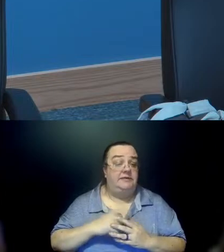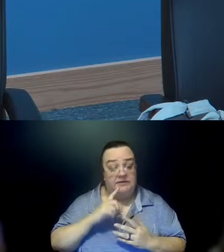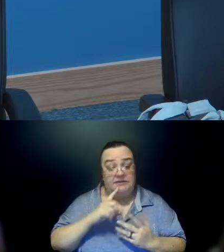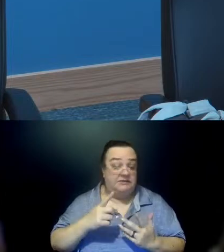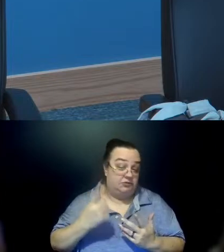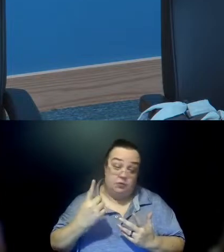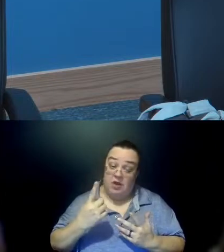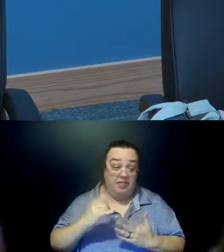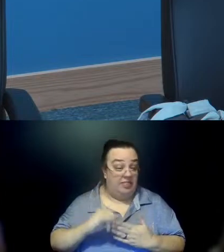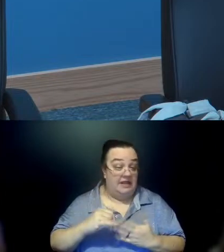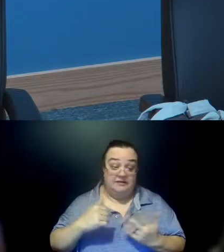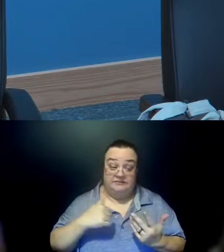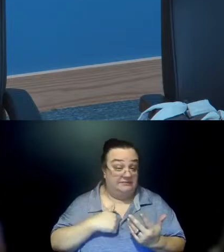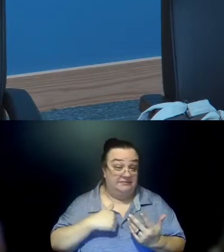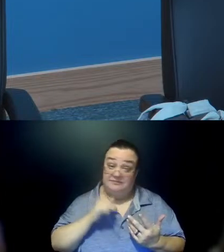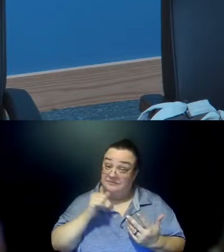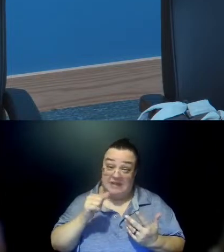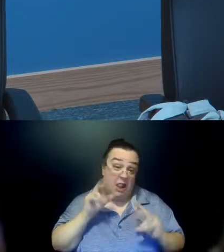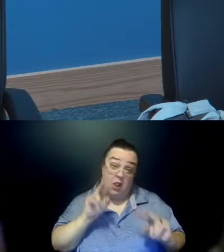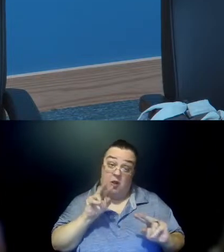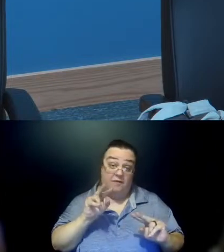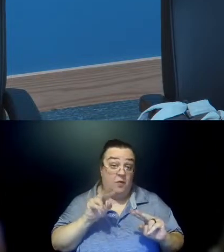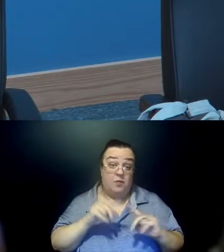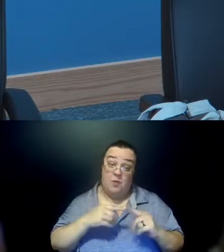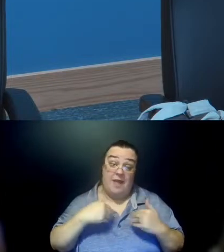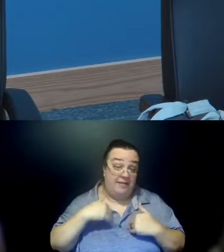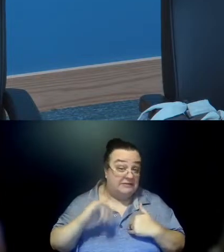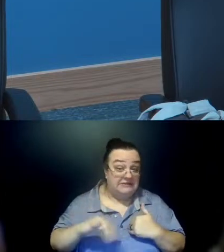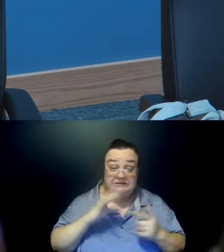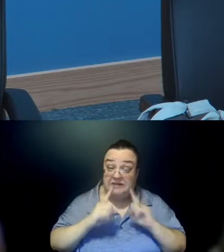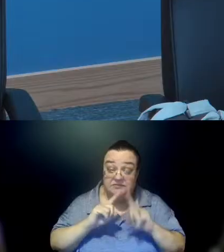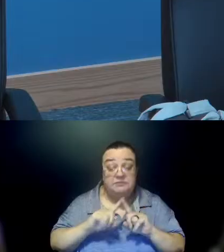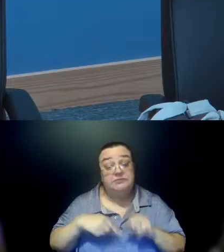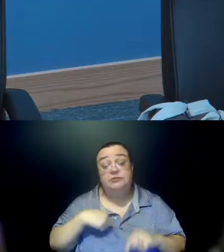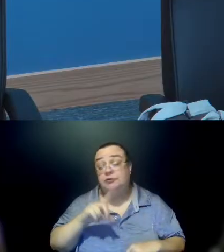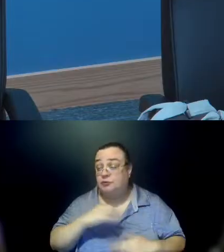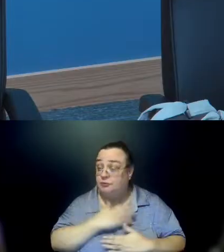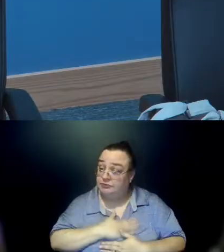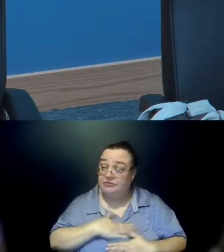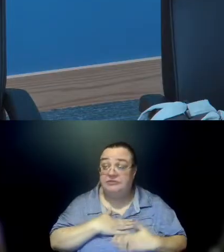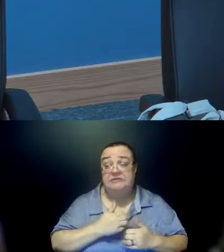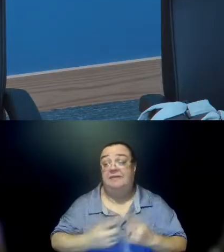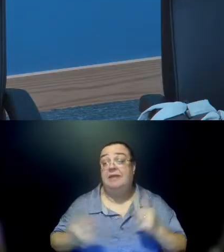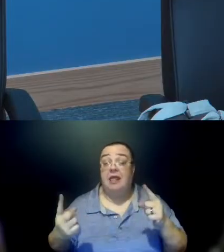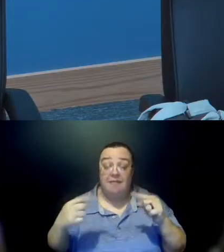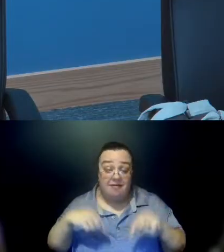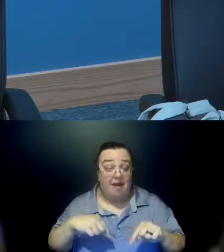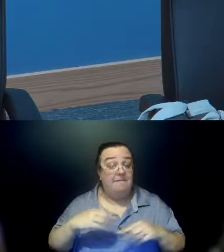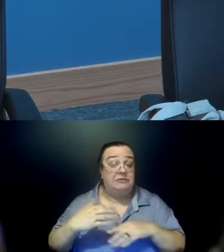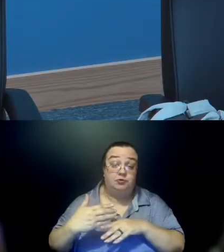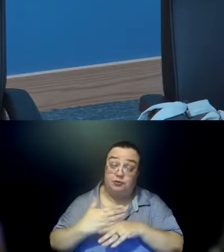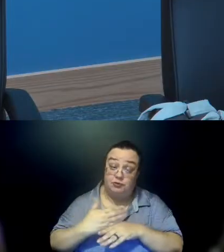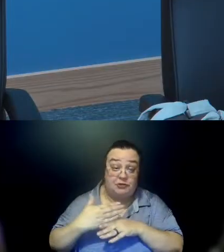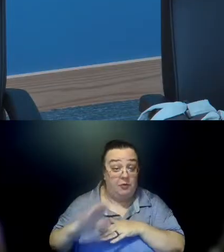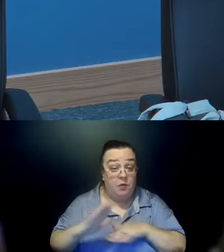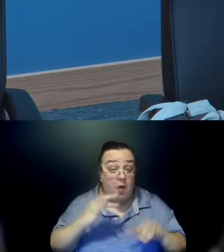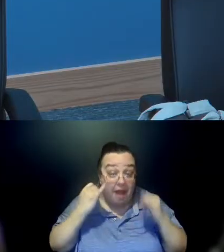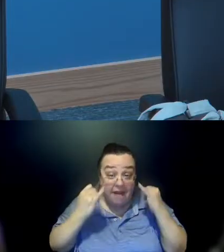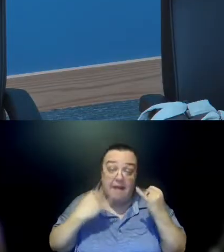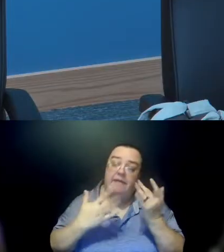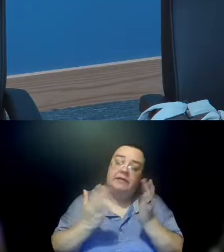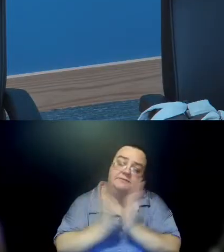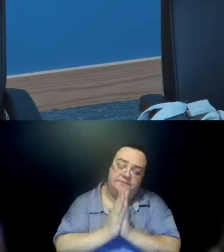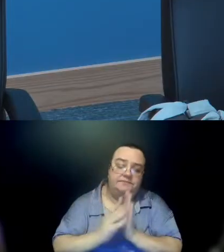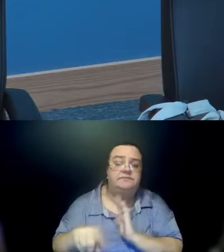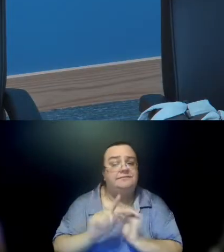I have not been looking forward to, but I do appreciate everybody coming out and providing ideas. And I ask that you just